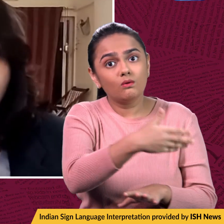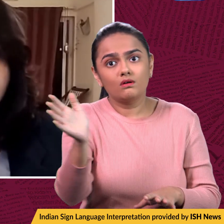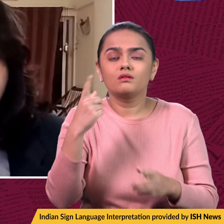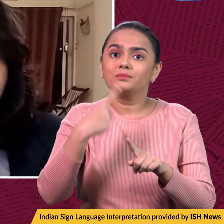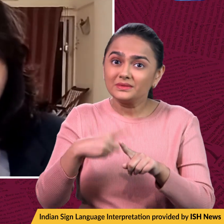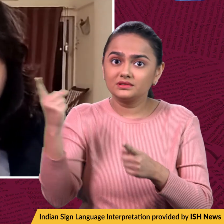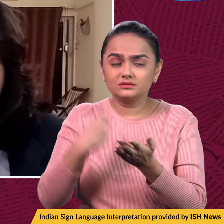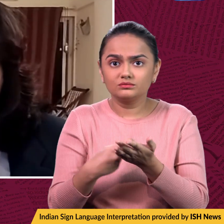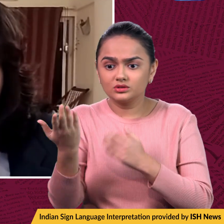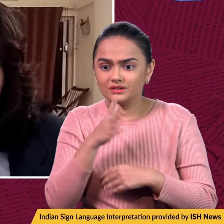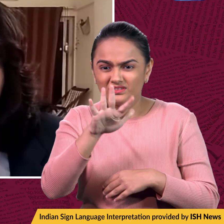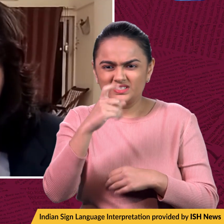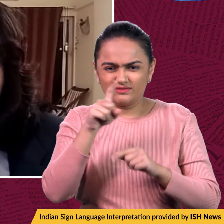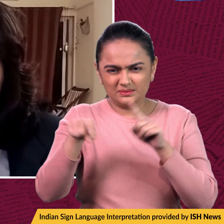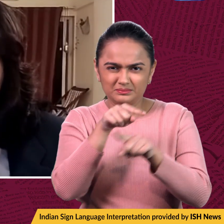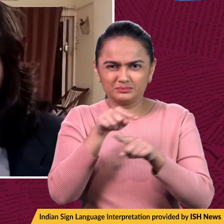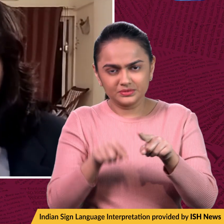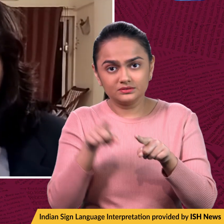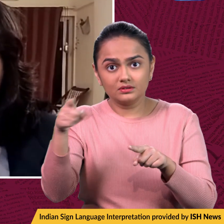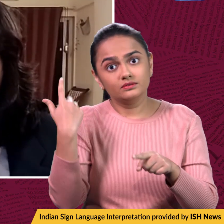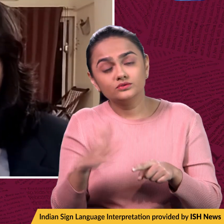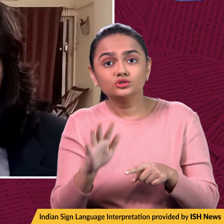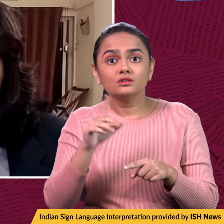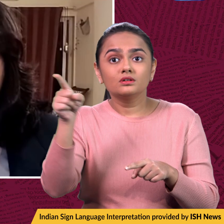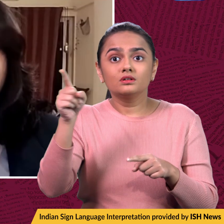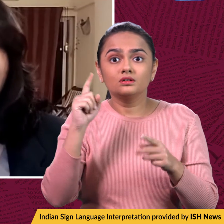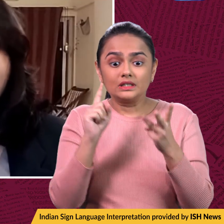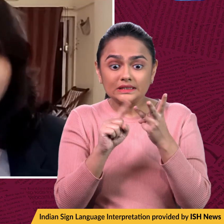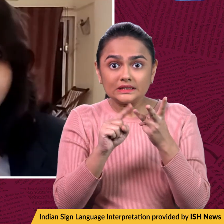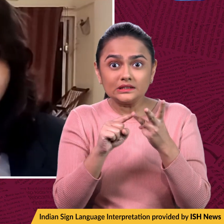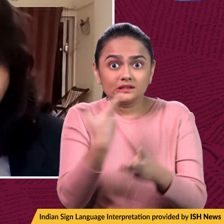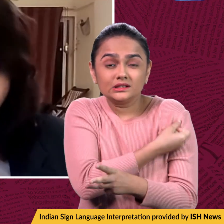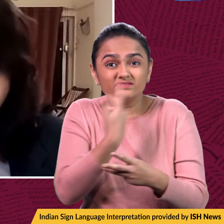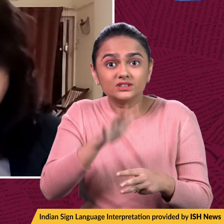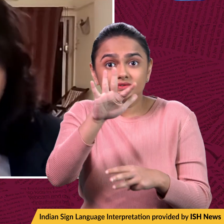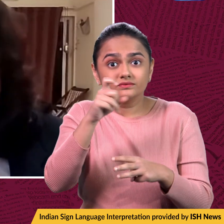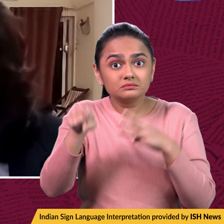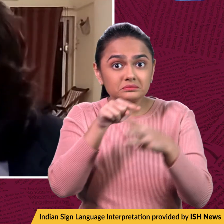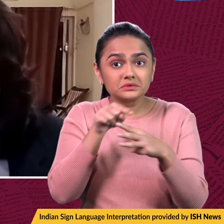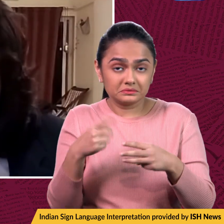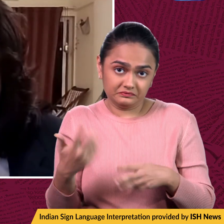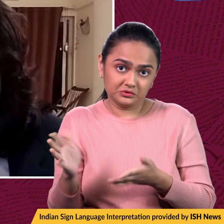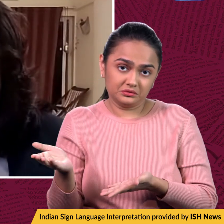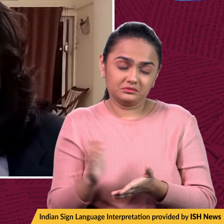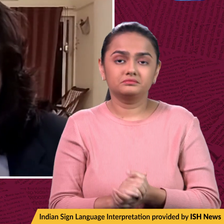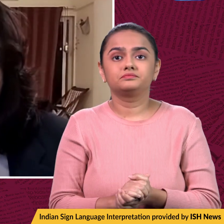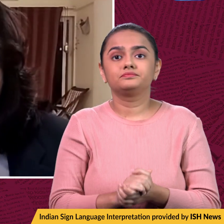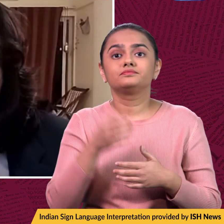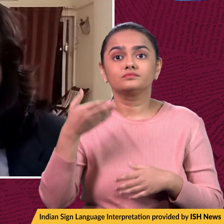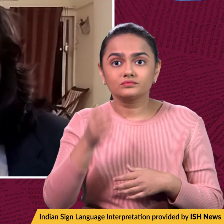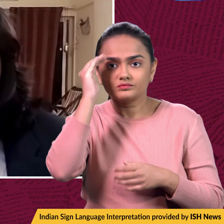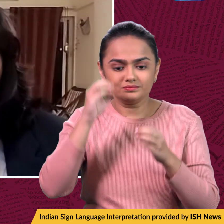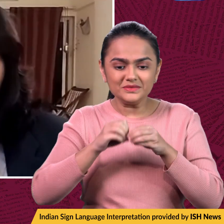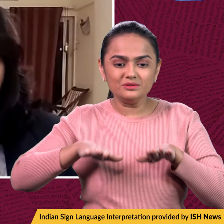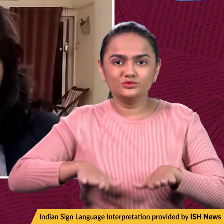vaccinated. Reportedly, around 57% of the people have also received a third booster shot. Also